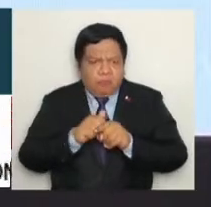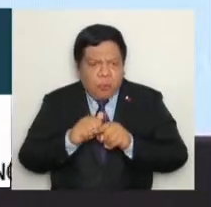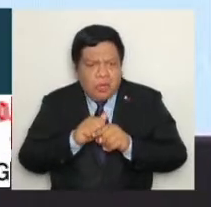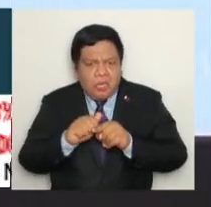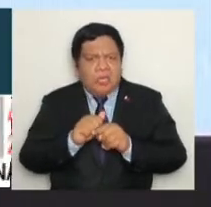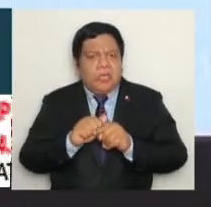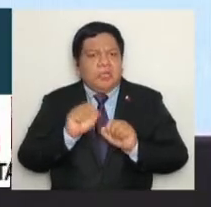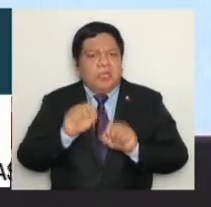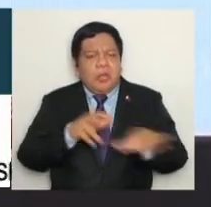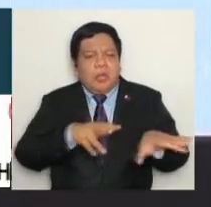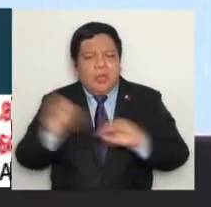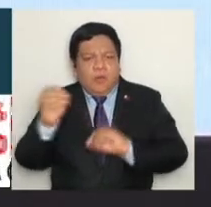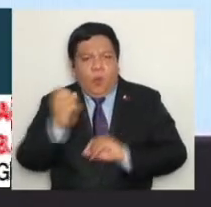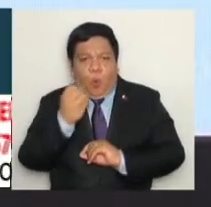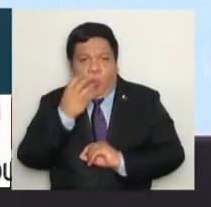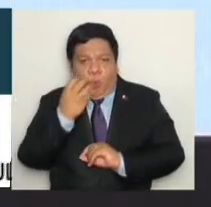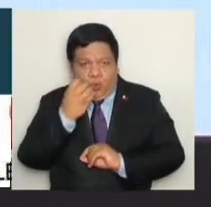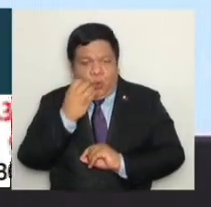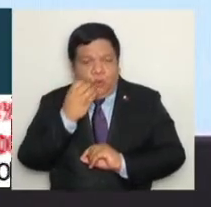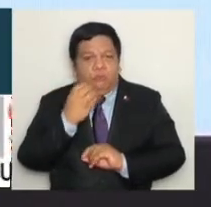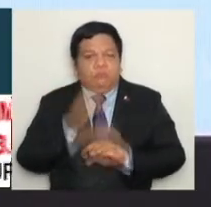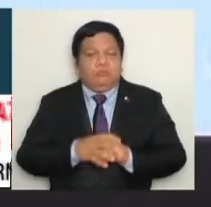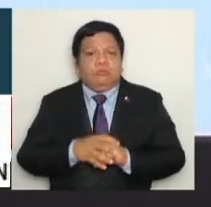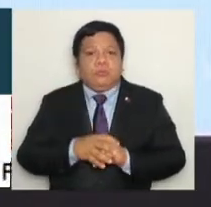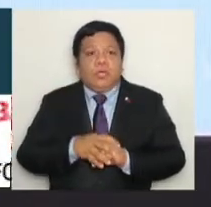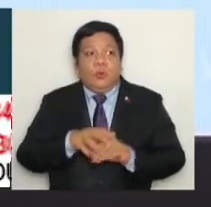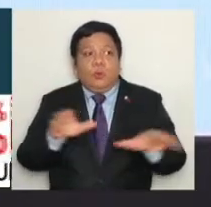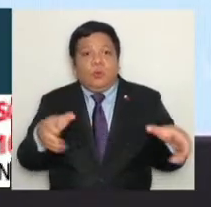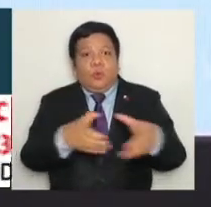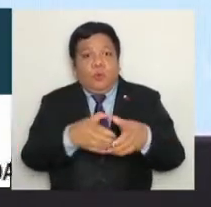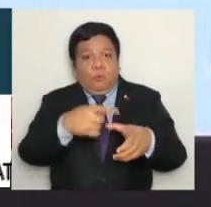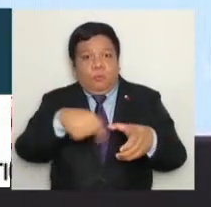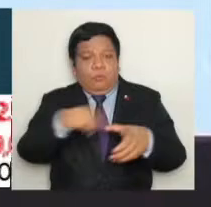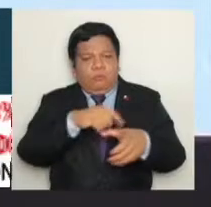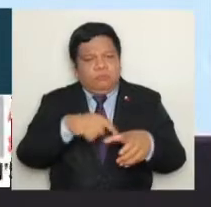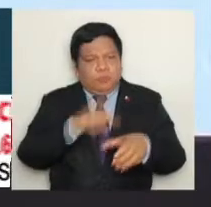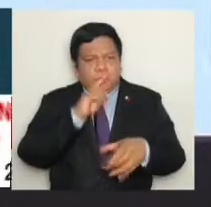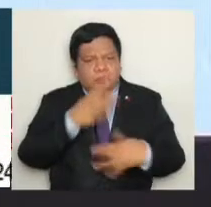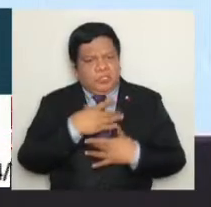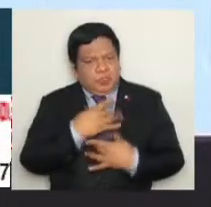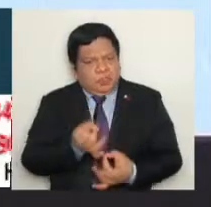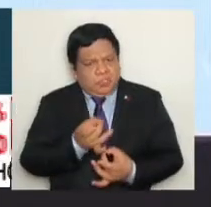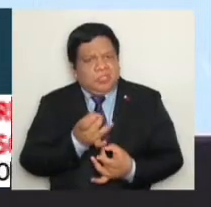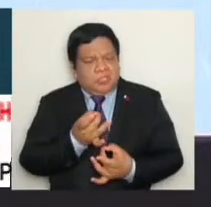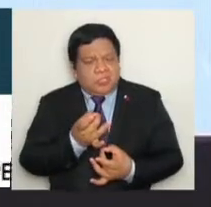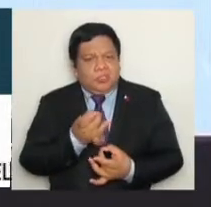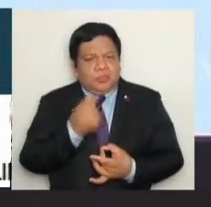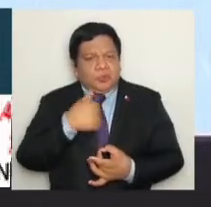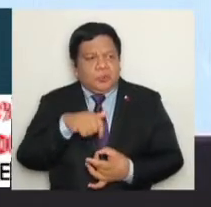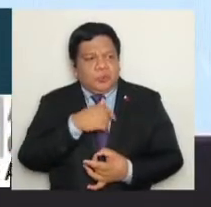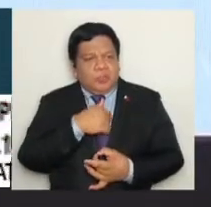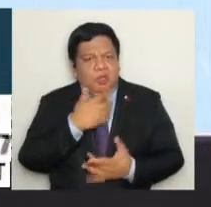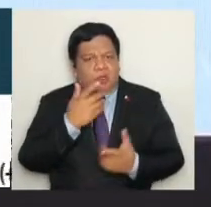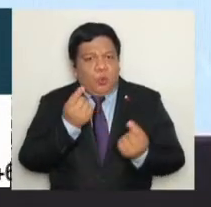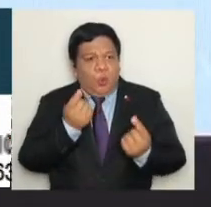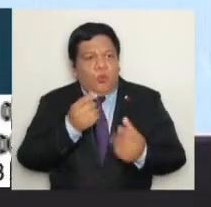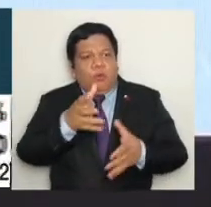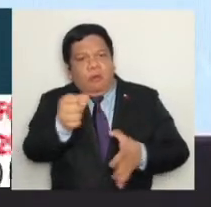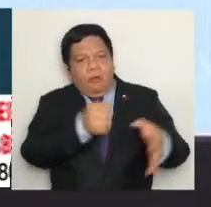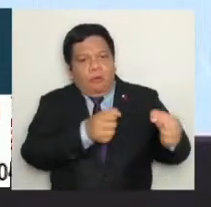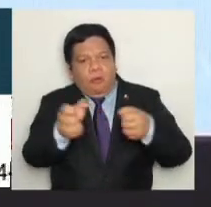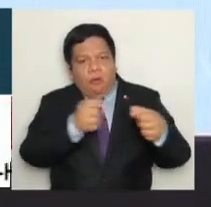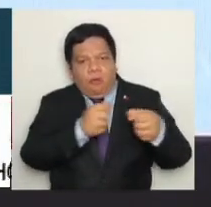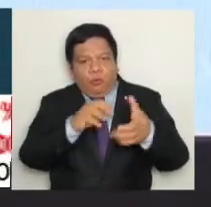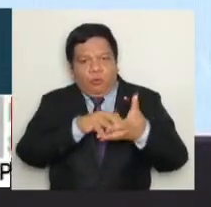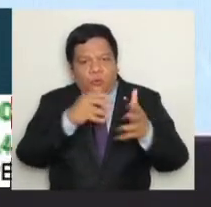good. So the group is particularly interested in this group and recruited them to join